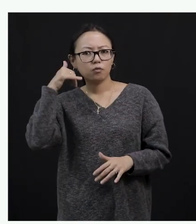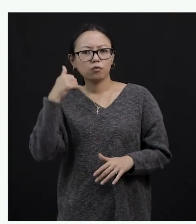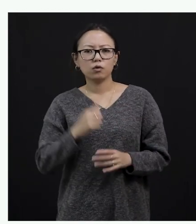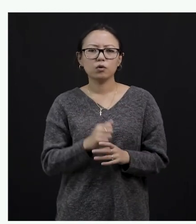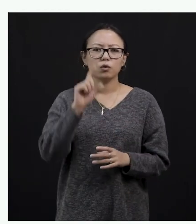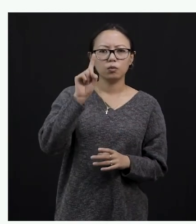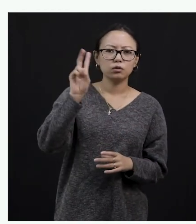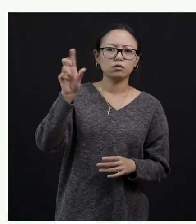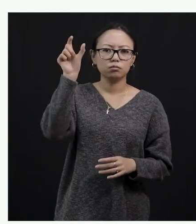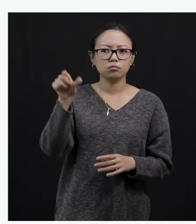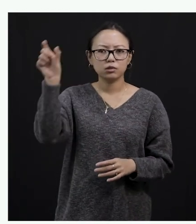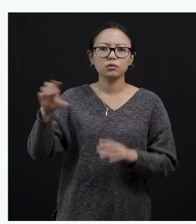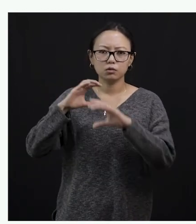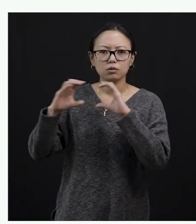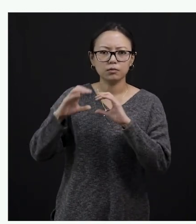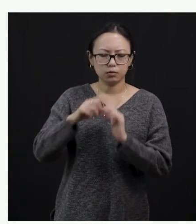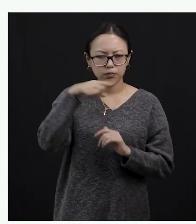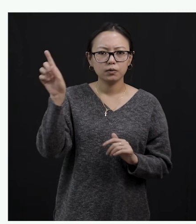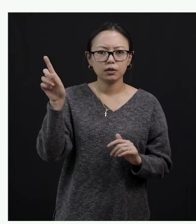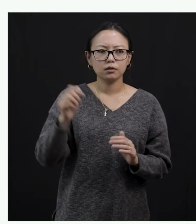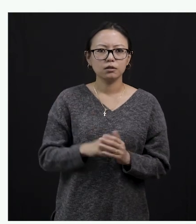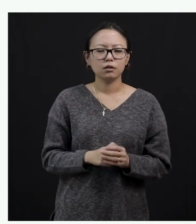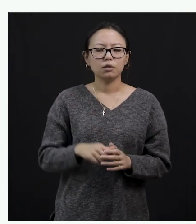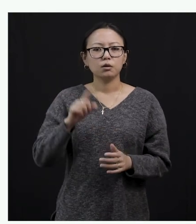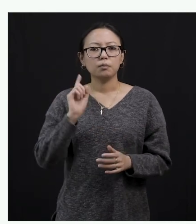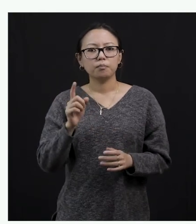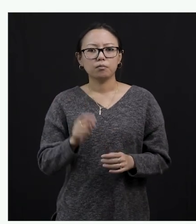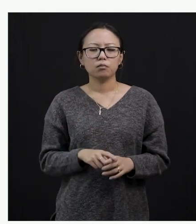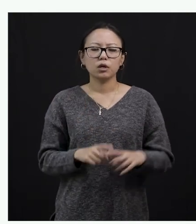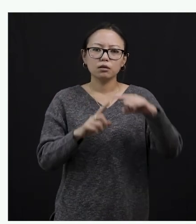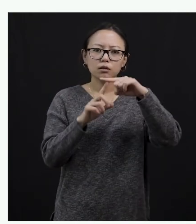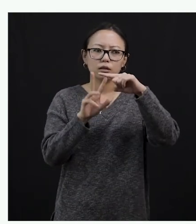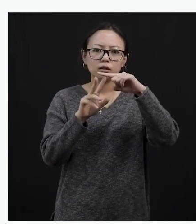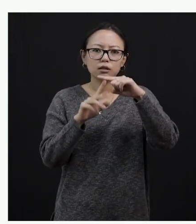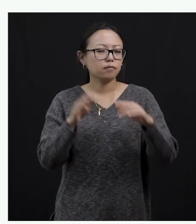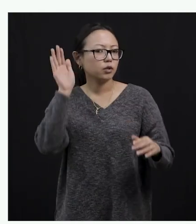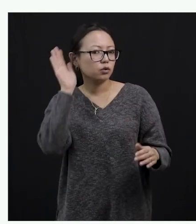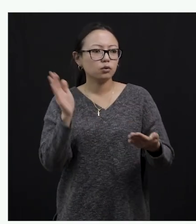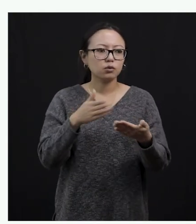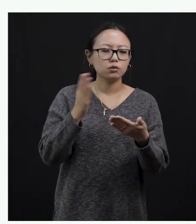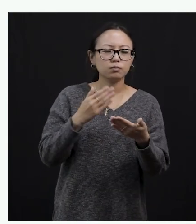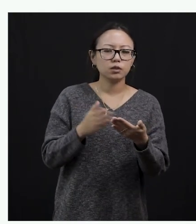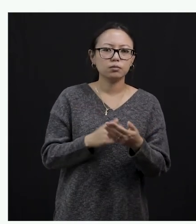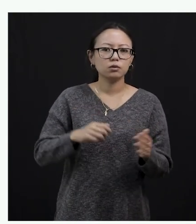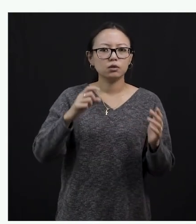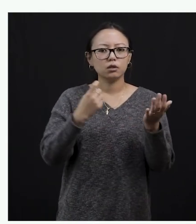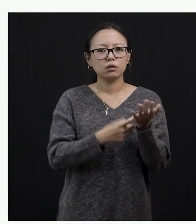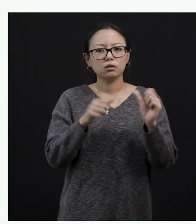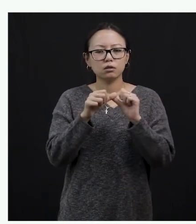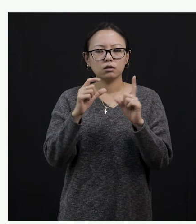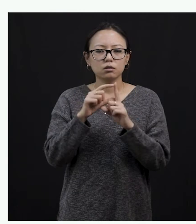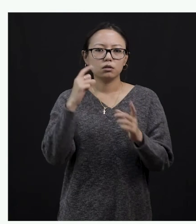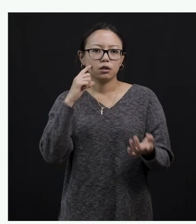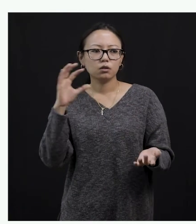right? But when you send a message through a television, a radio, a magazine, or a newspaper, then